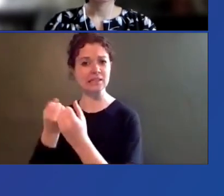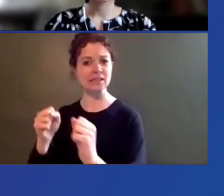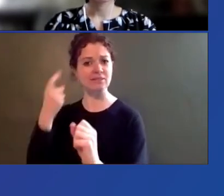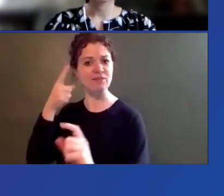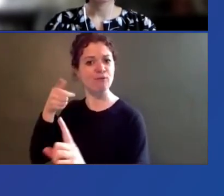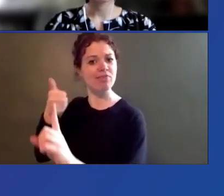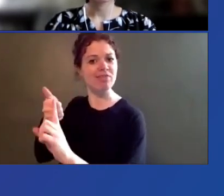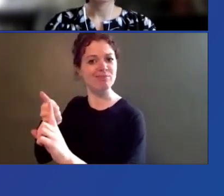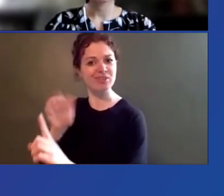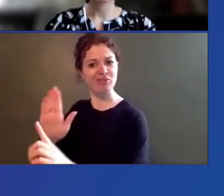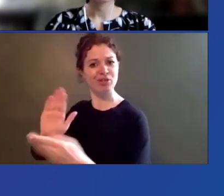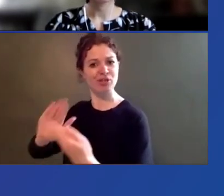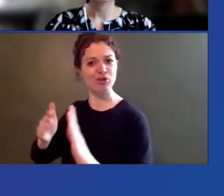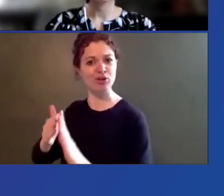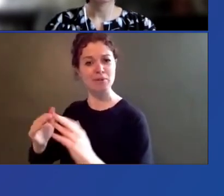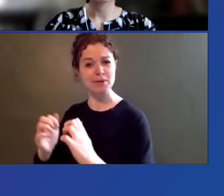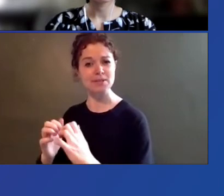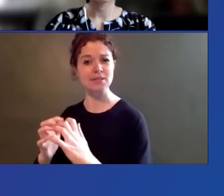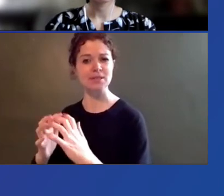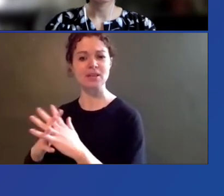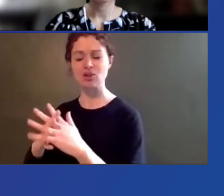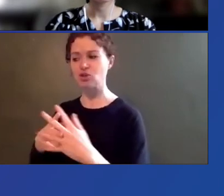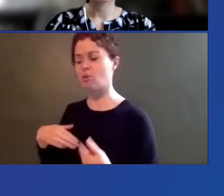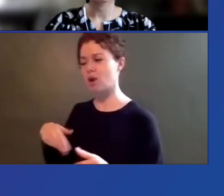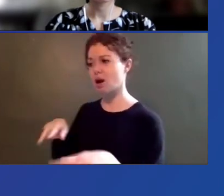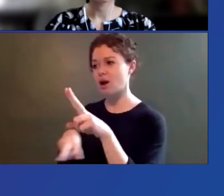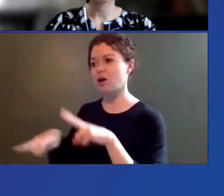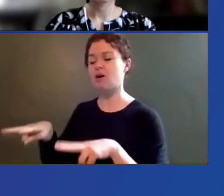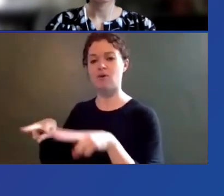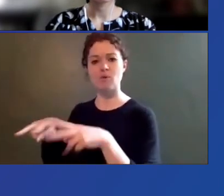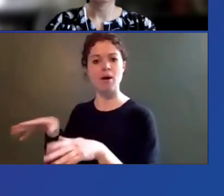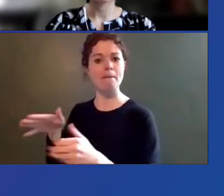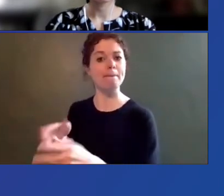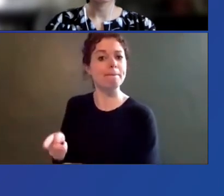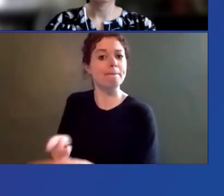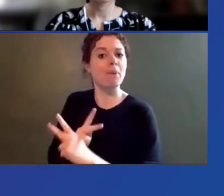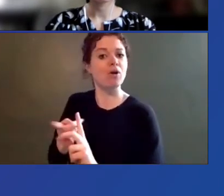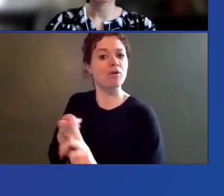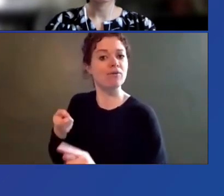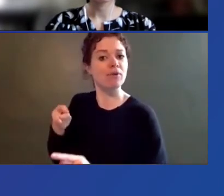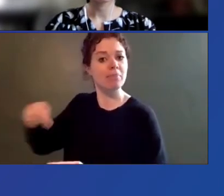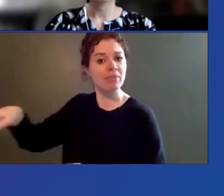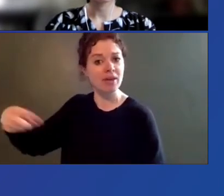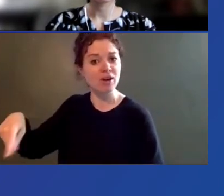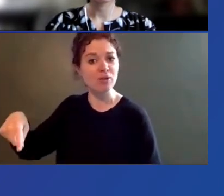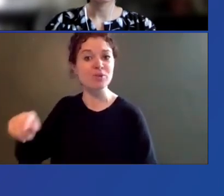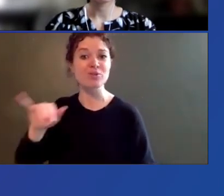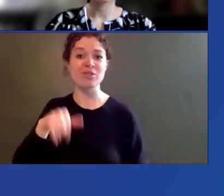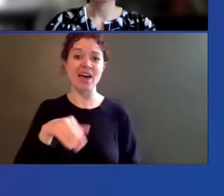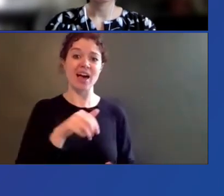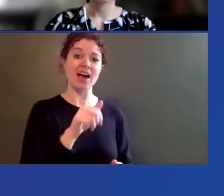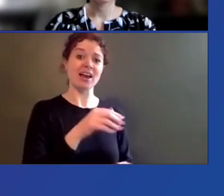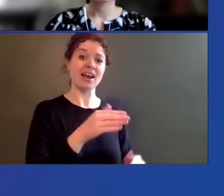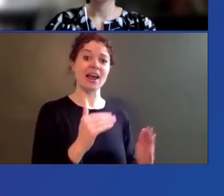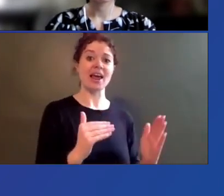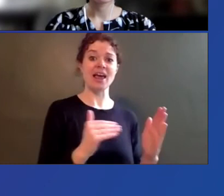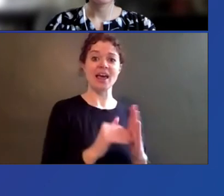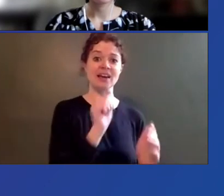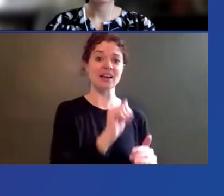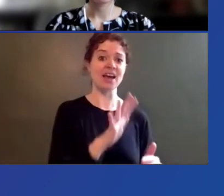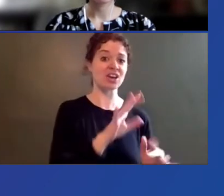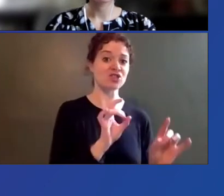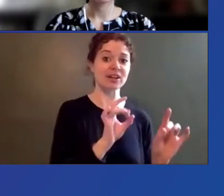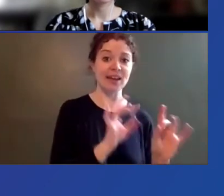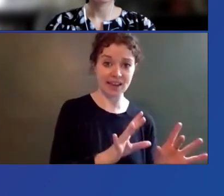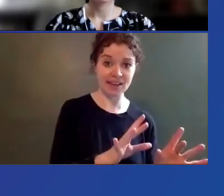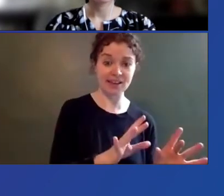and understanding that anti-Asian hate is in the same book as what has happened to the Native peoples,